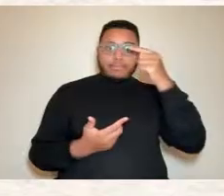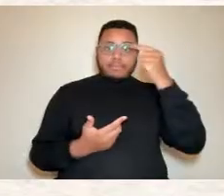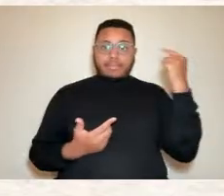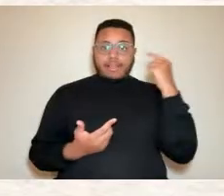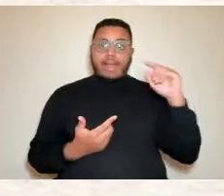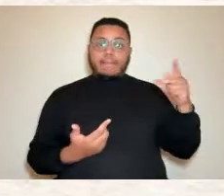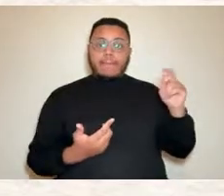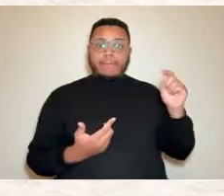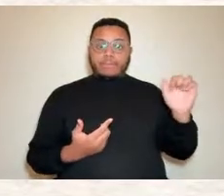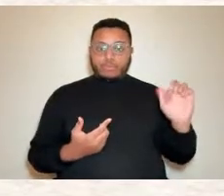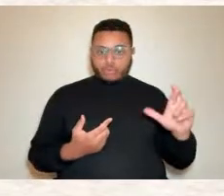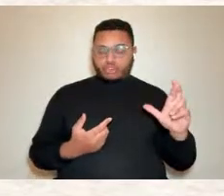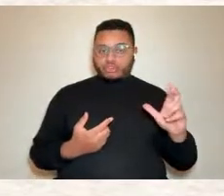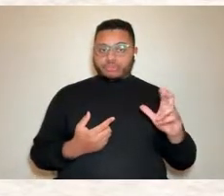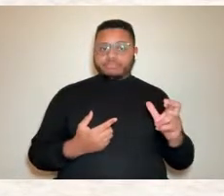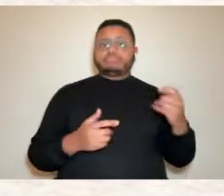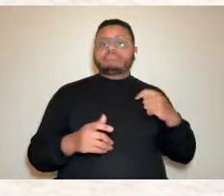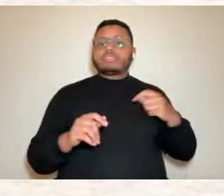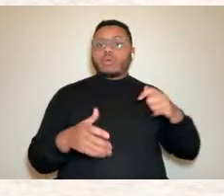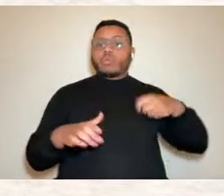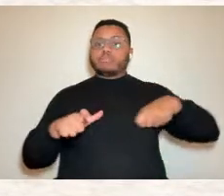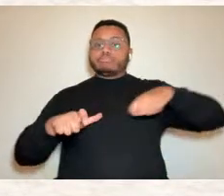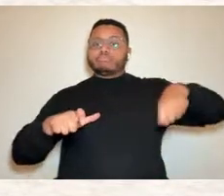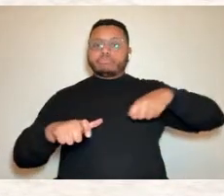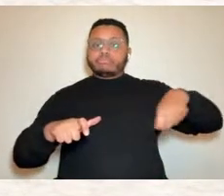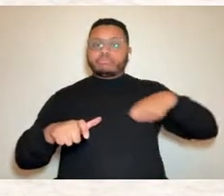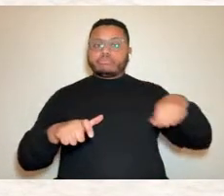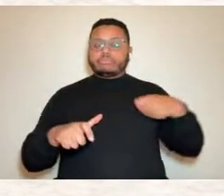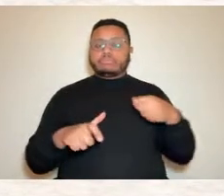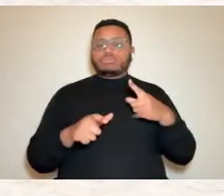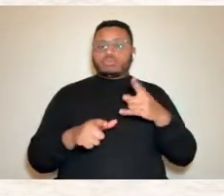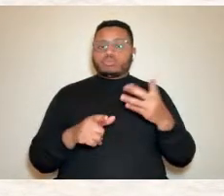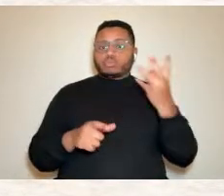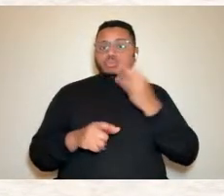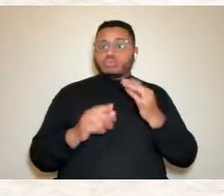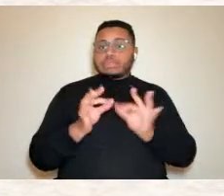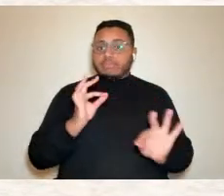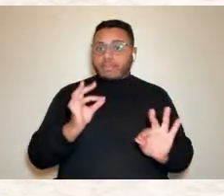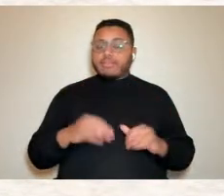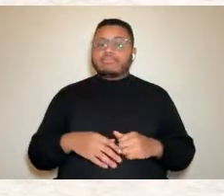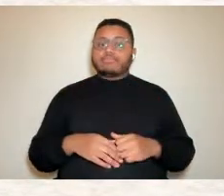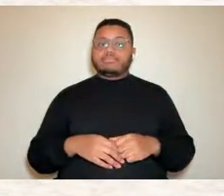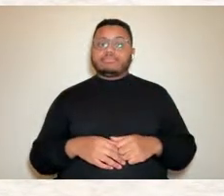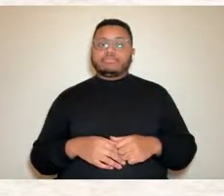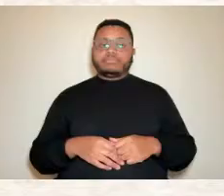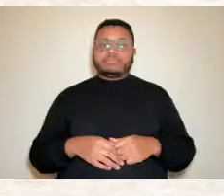Okay, then I'm just gonna stir that together. It's pretty simple.